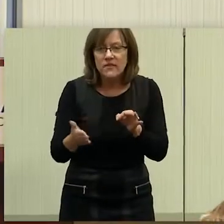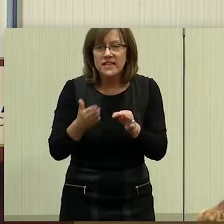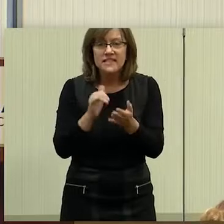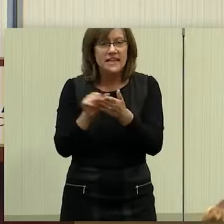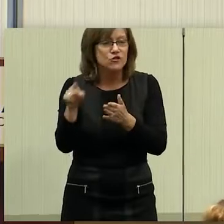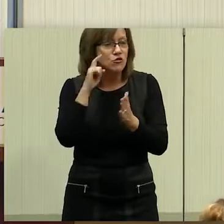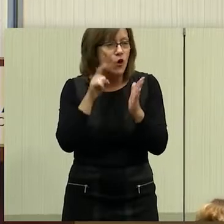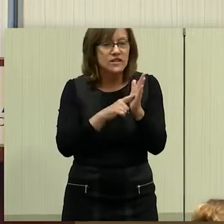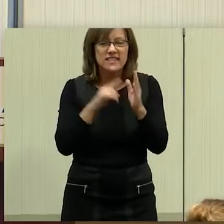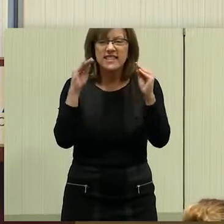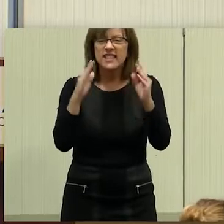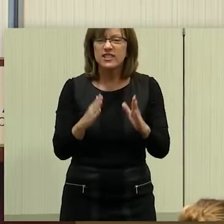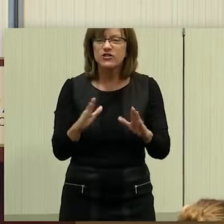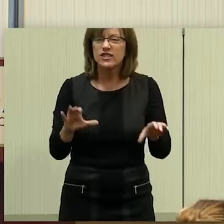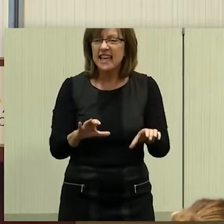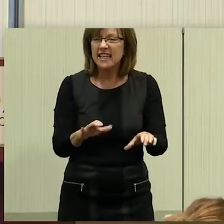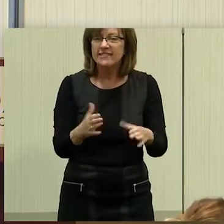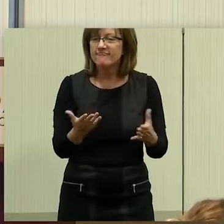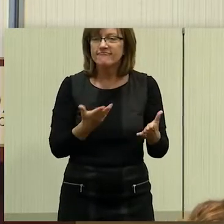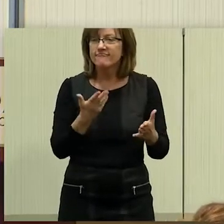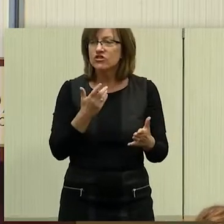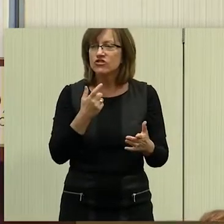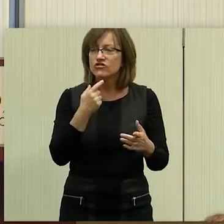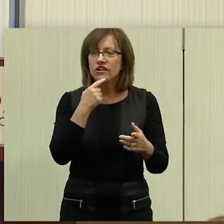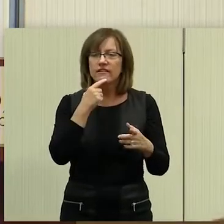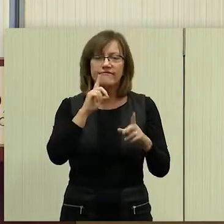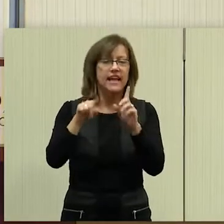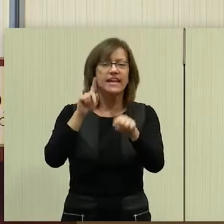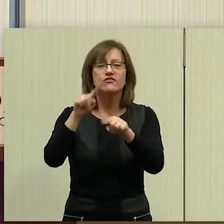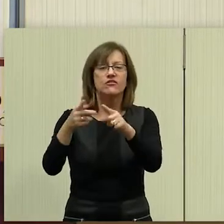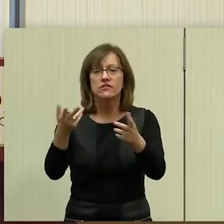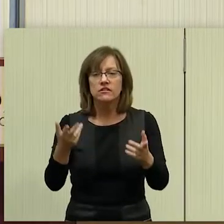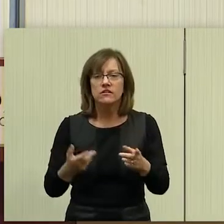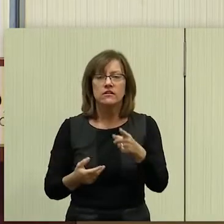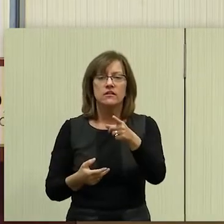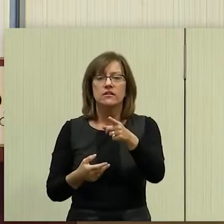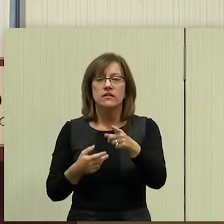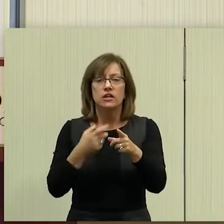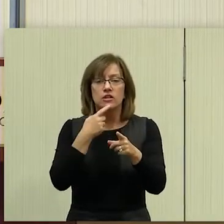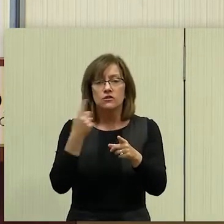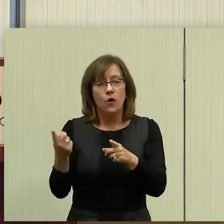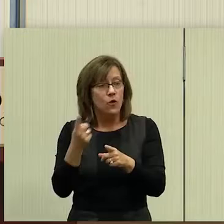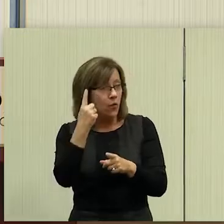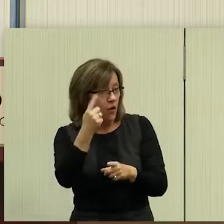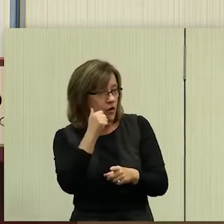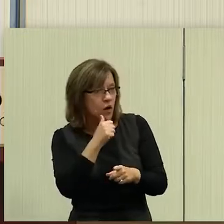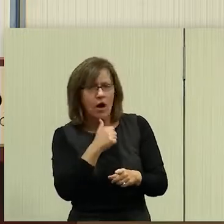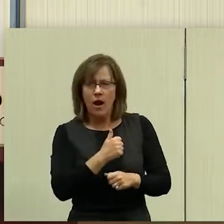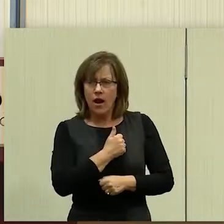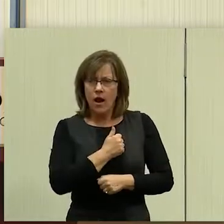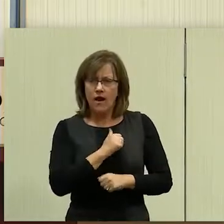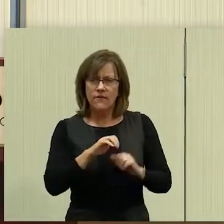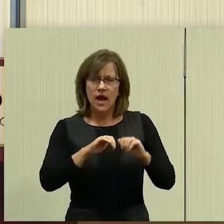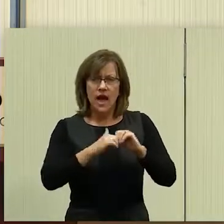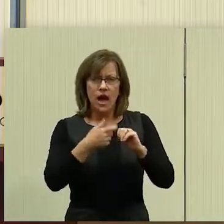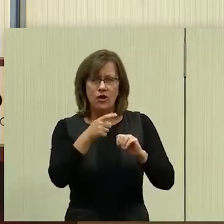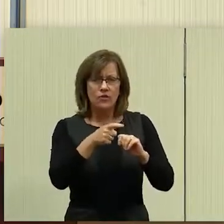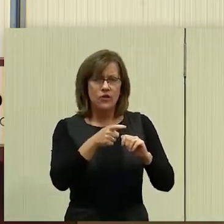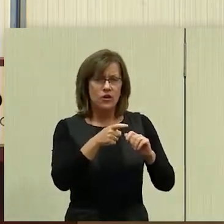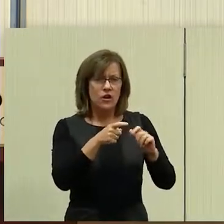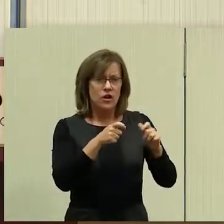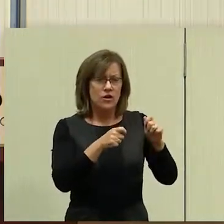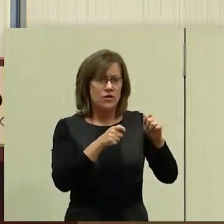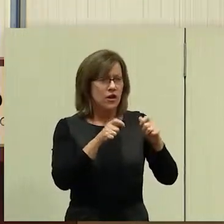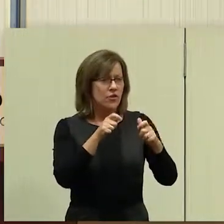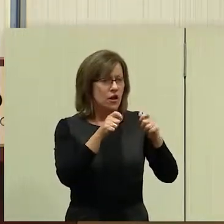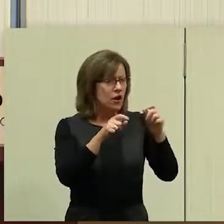activity? Just shout them out. She told the one girl, I love how you turned around the card so